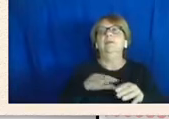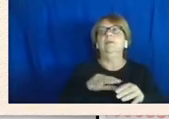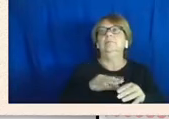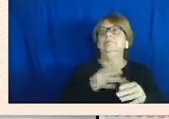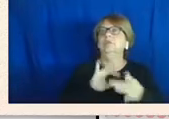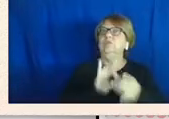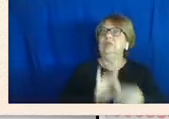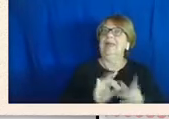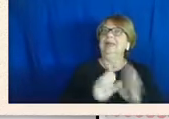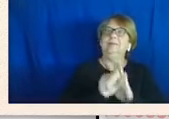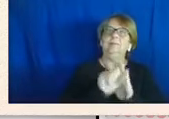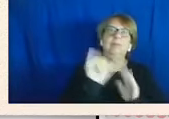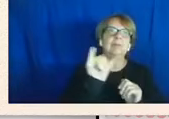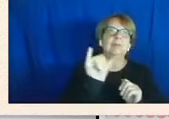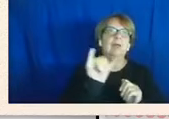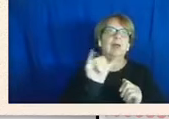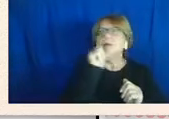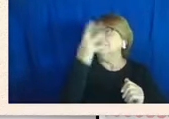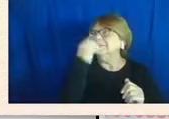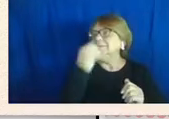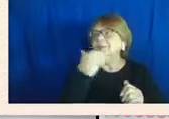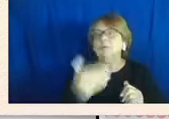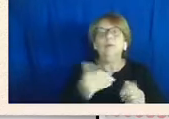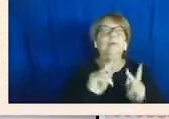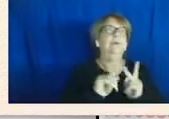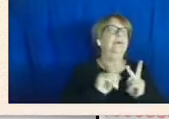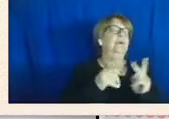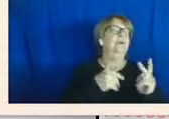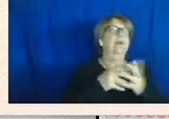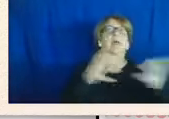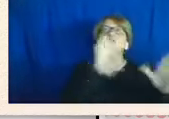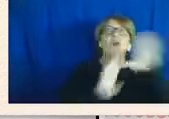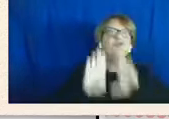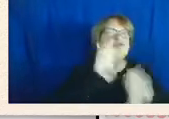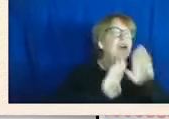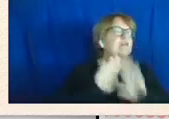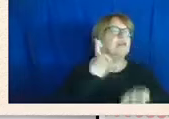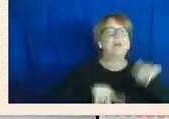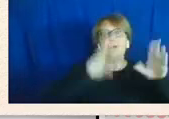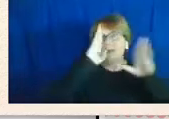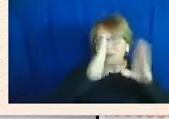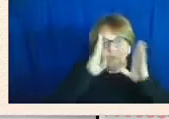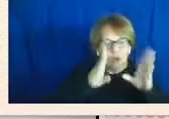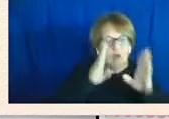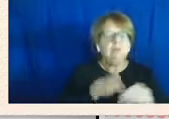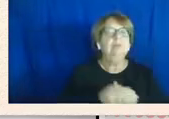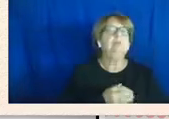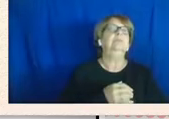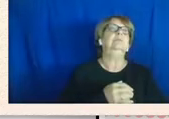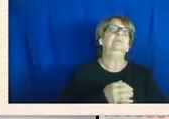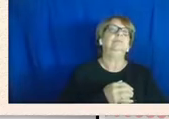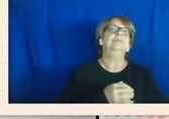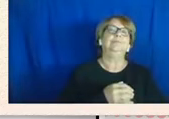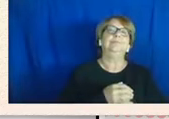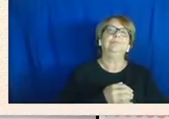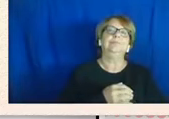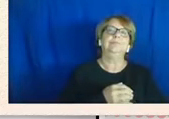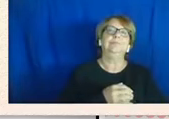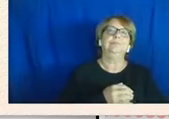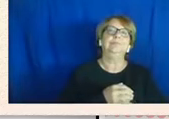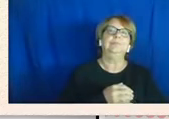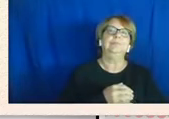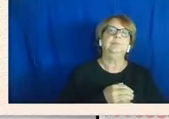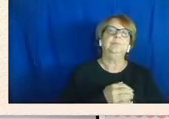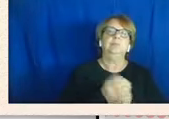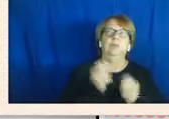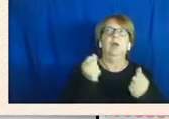not sleeping well, having a lot of frustration and concentration difficulties. A lot of research has been done